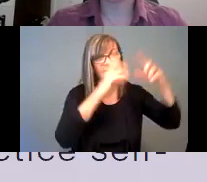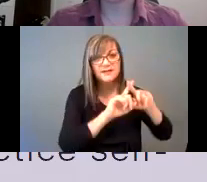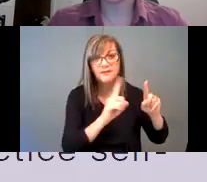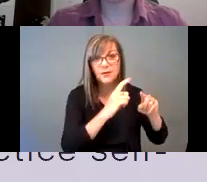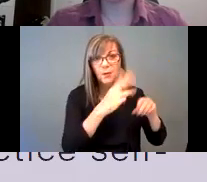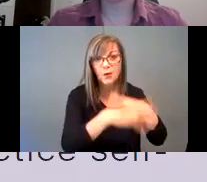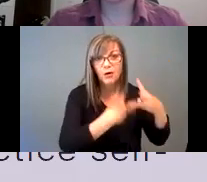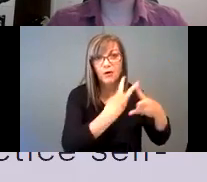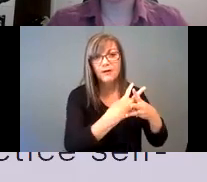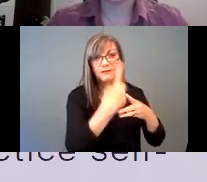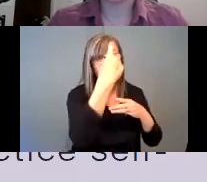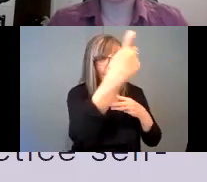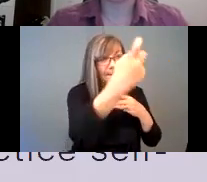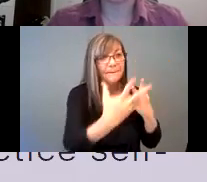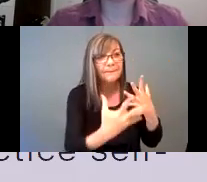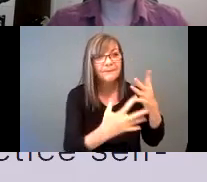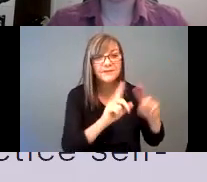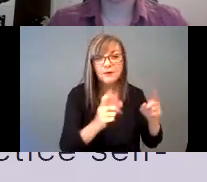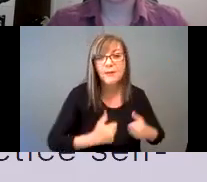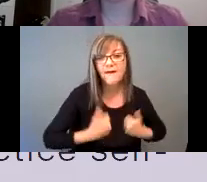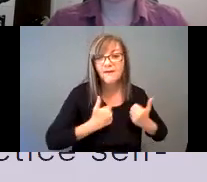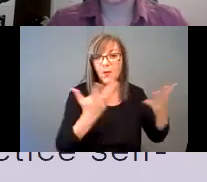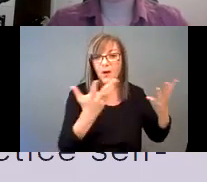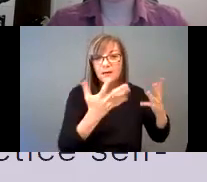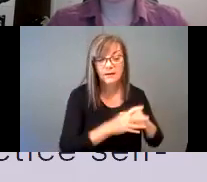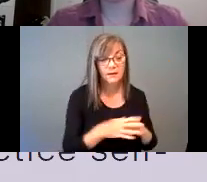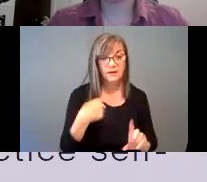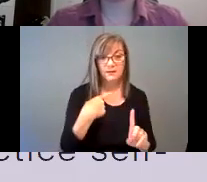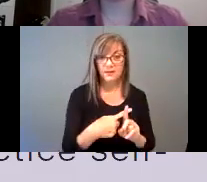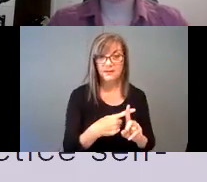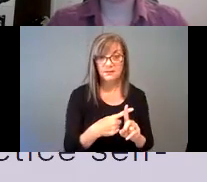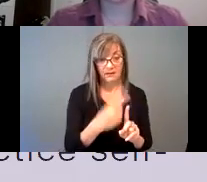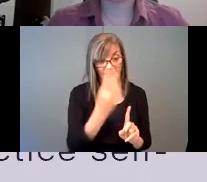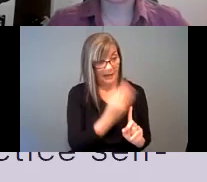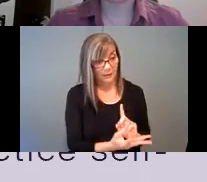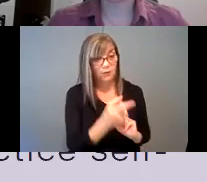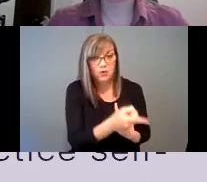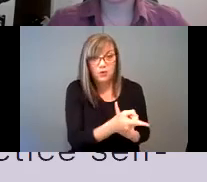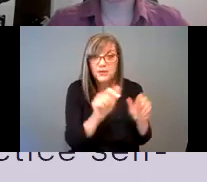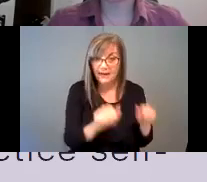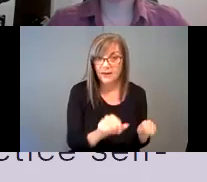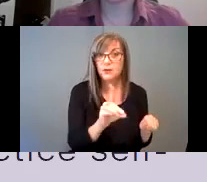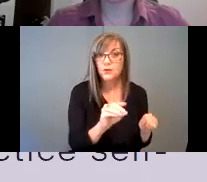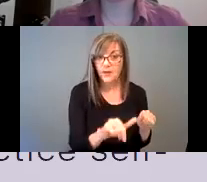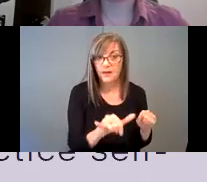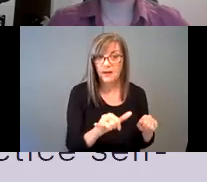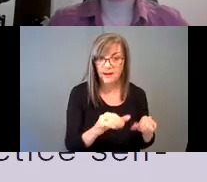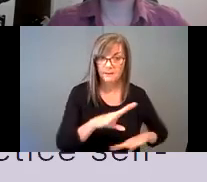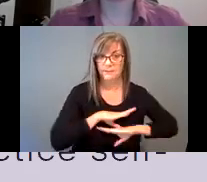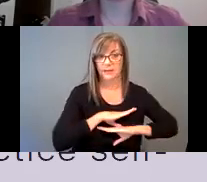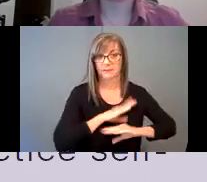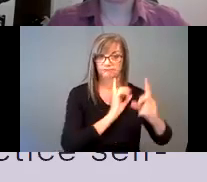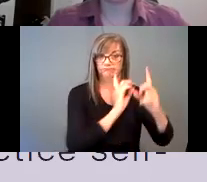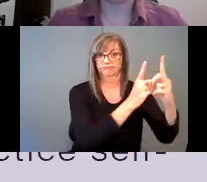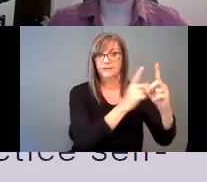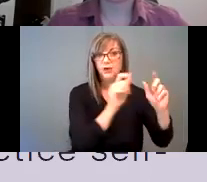or a different life for themselves, and also acknowledging that they have the capacity to meet that imagination. And that really fosters